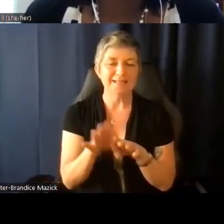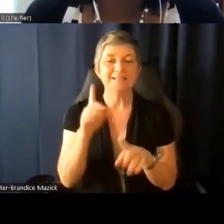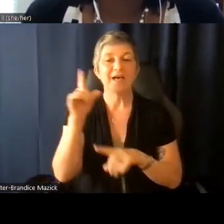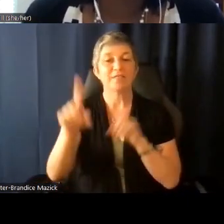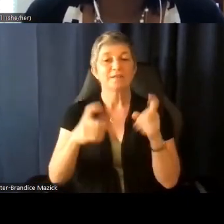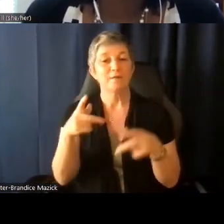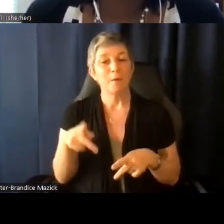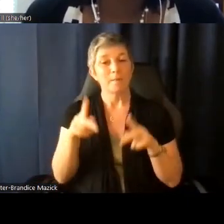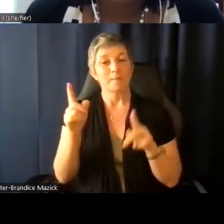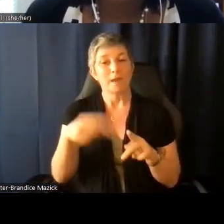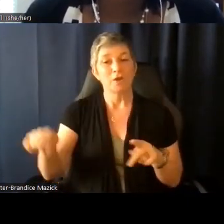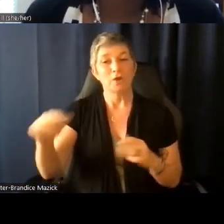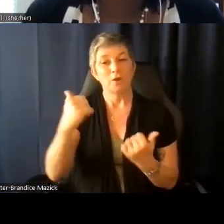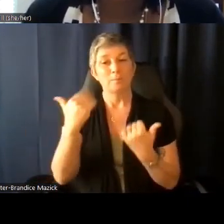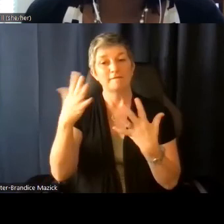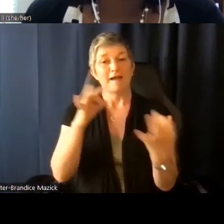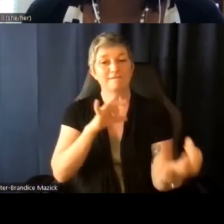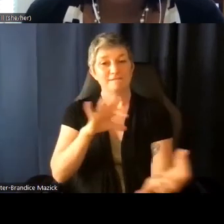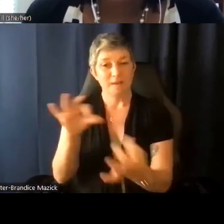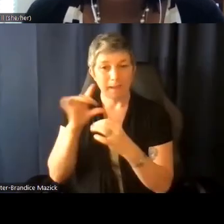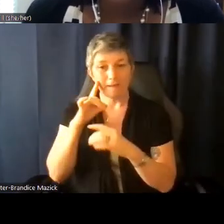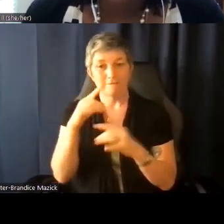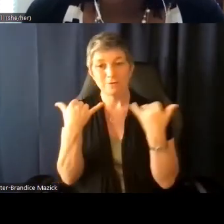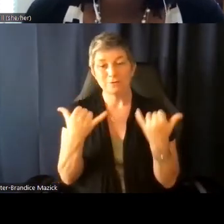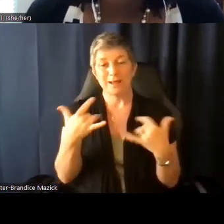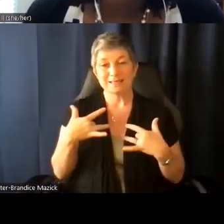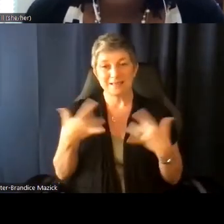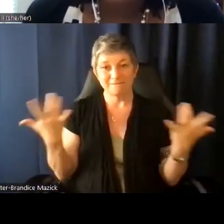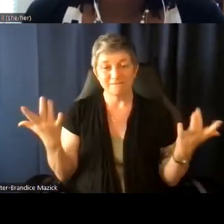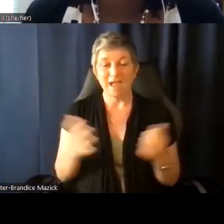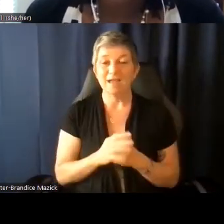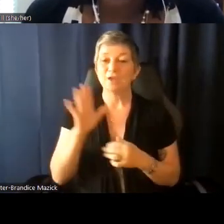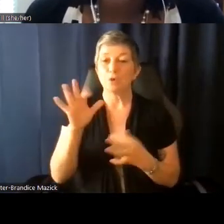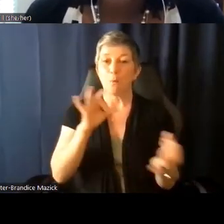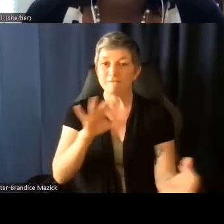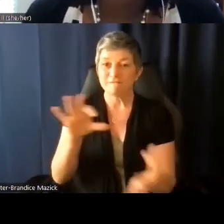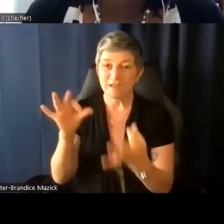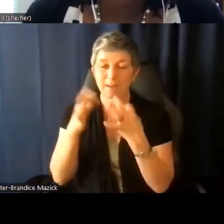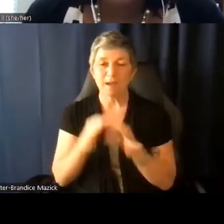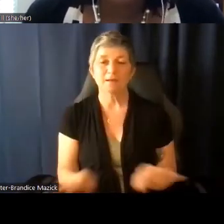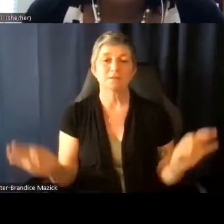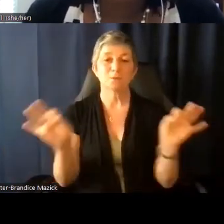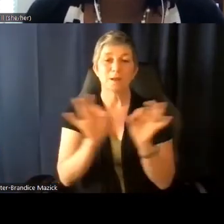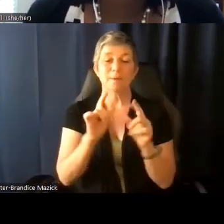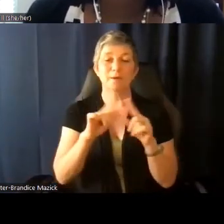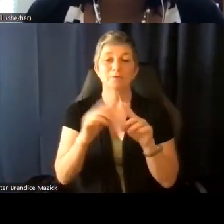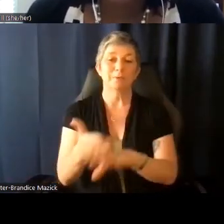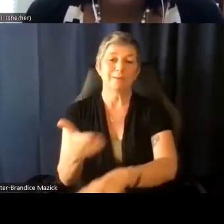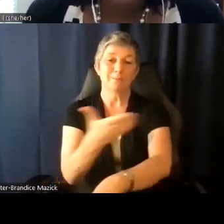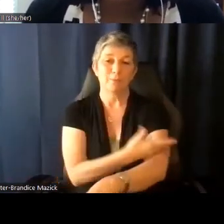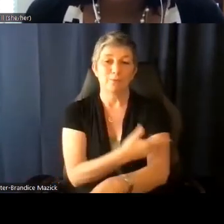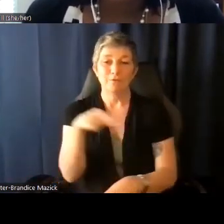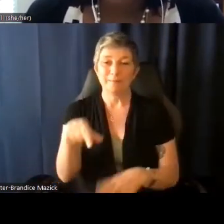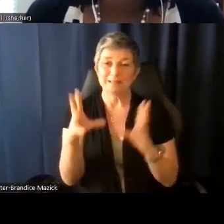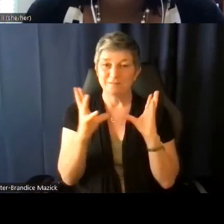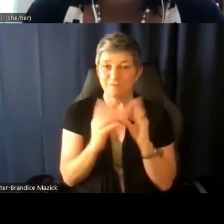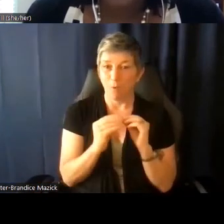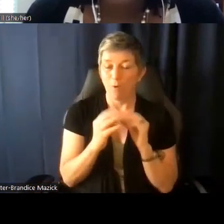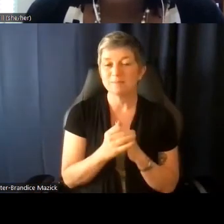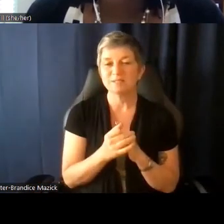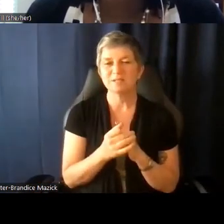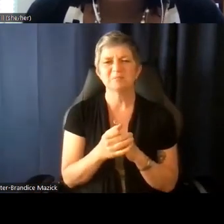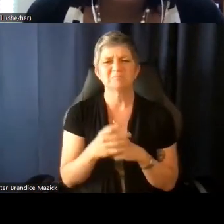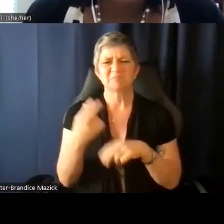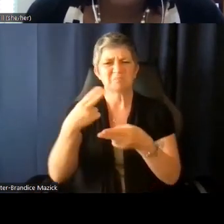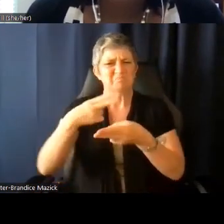allow you to provide feedback on today's event. Your feedback is critical to improving these forums. It shouldn't take very